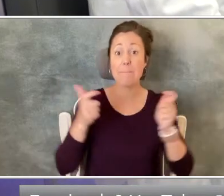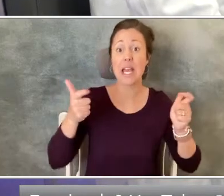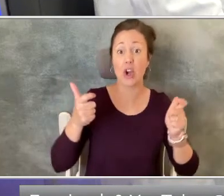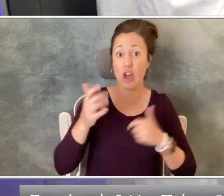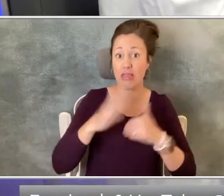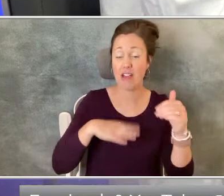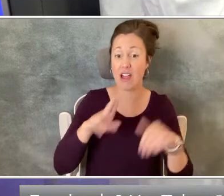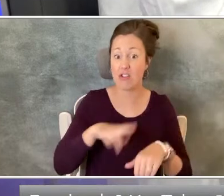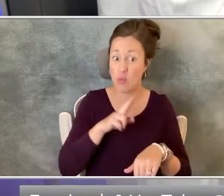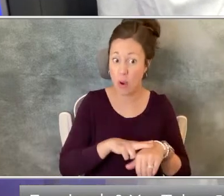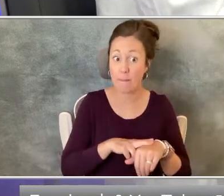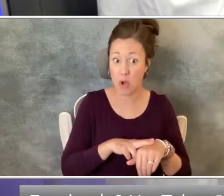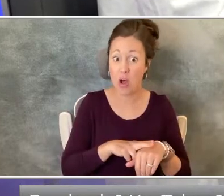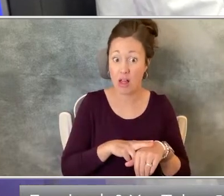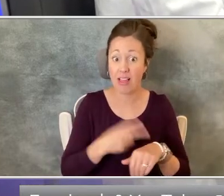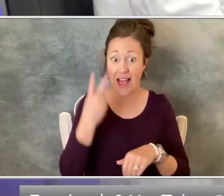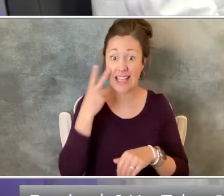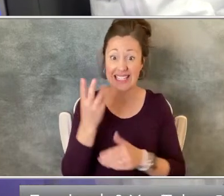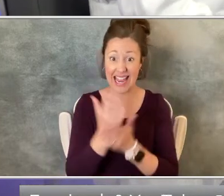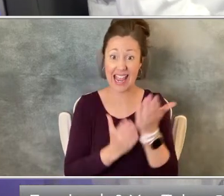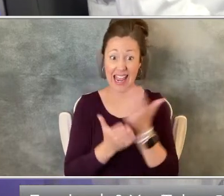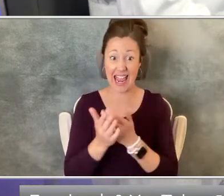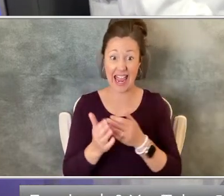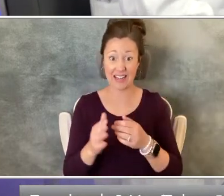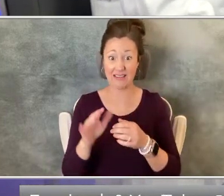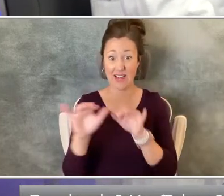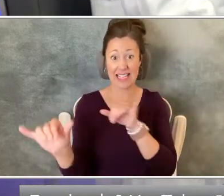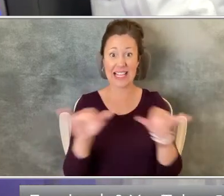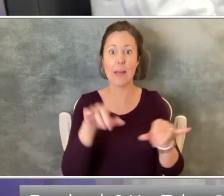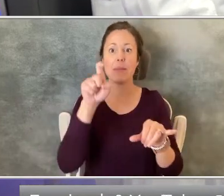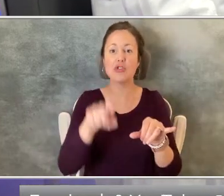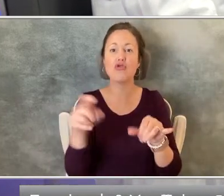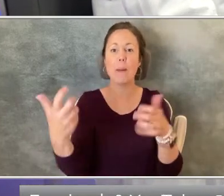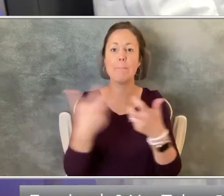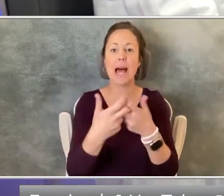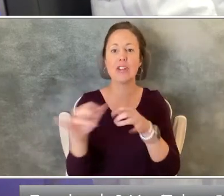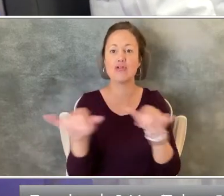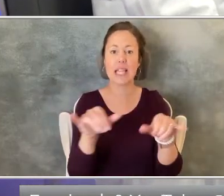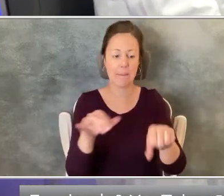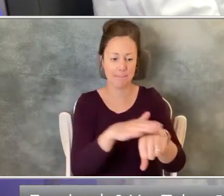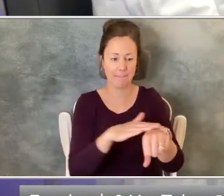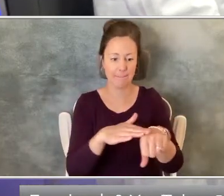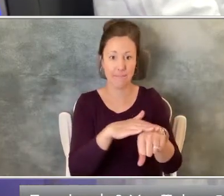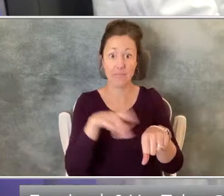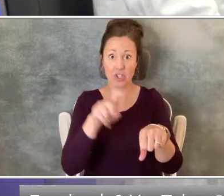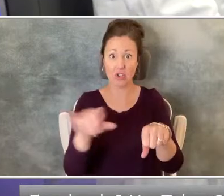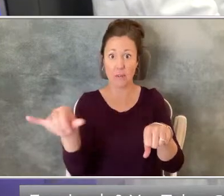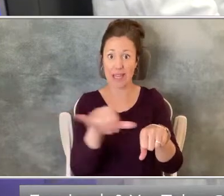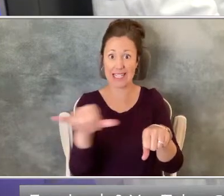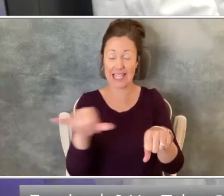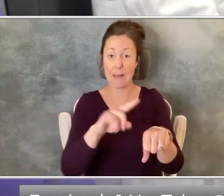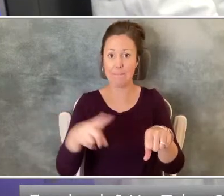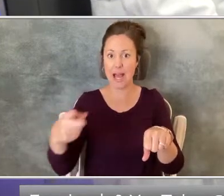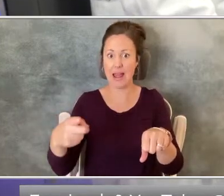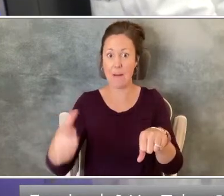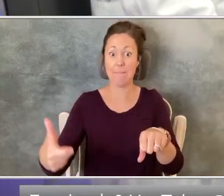also, yes, compared to the hand. It should be size of a fist, size of a hand. And it's much bigger than the fist. Yes. So that is Gene's heart. I want to ask